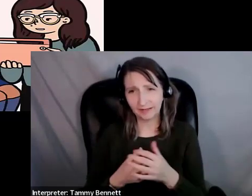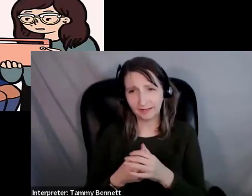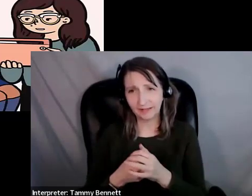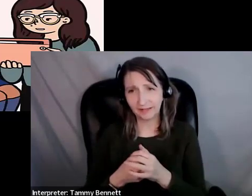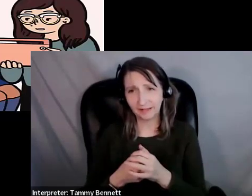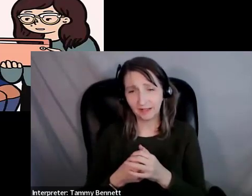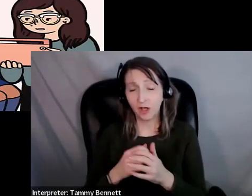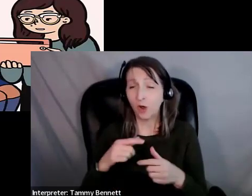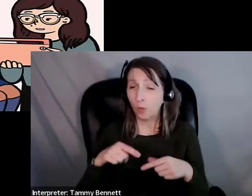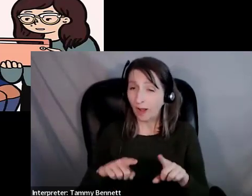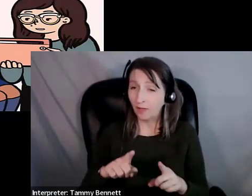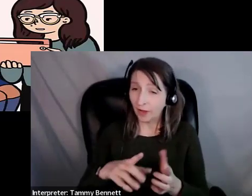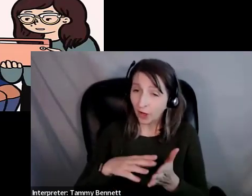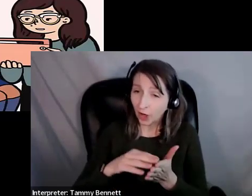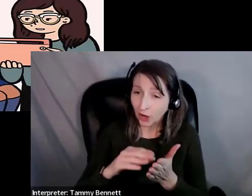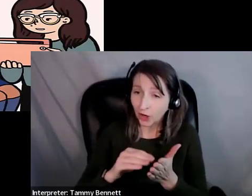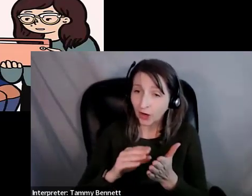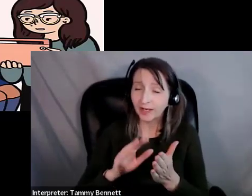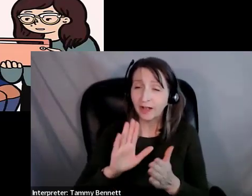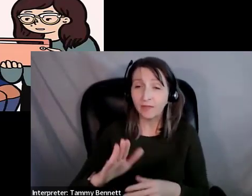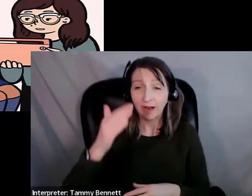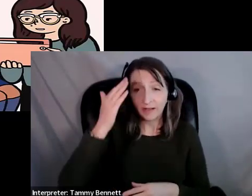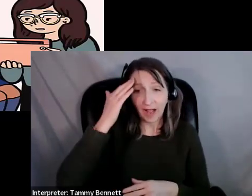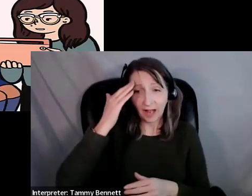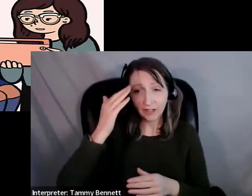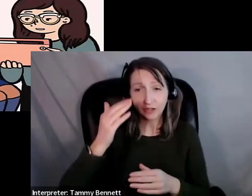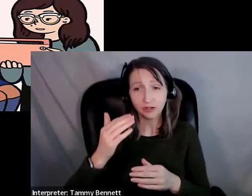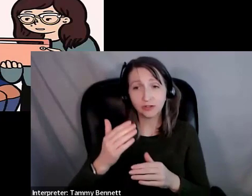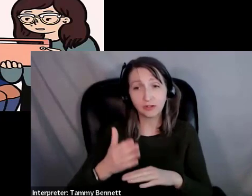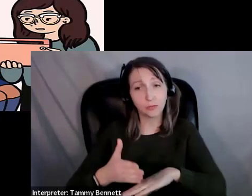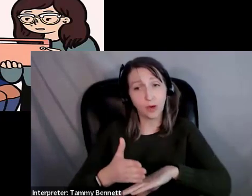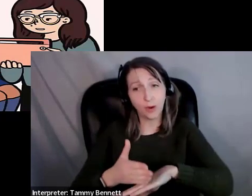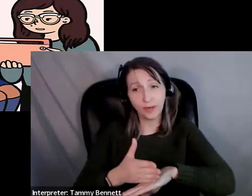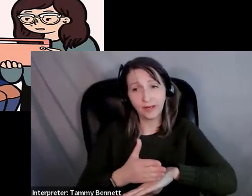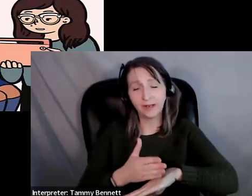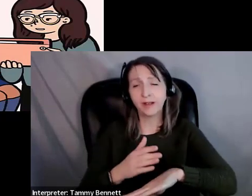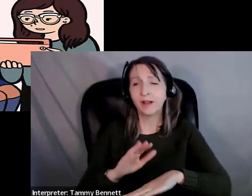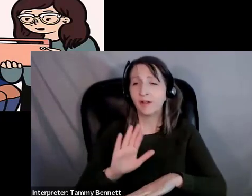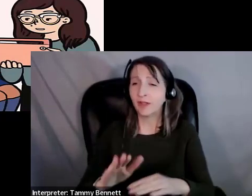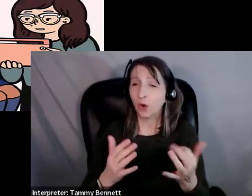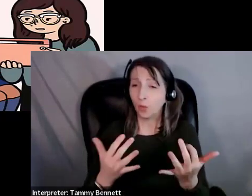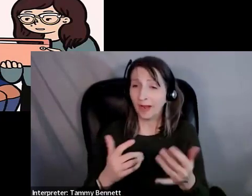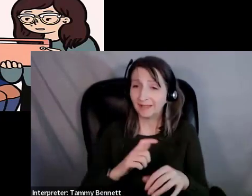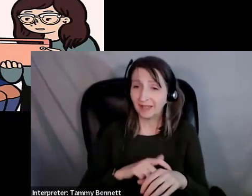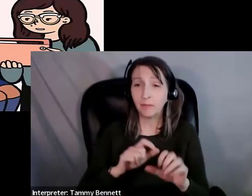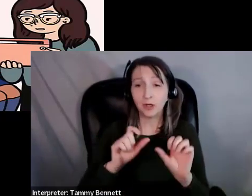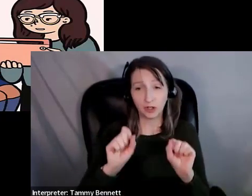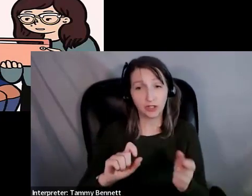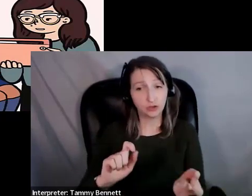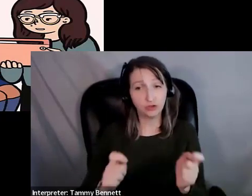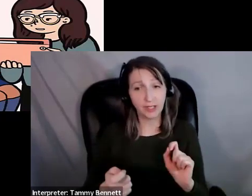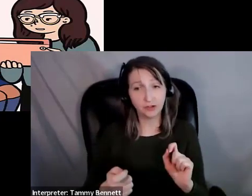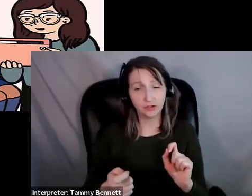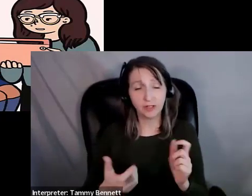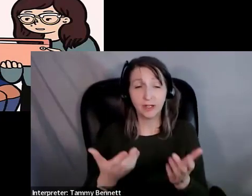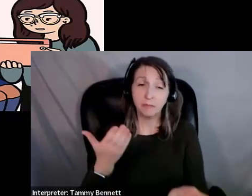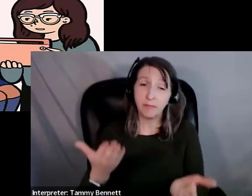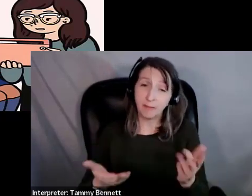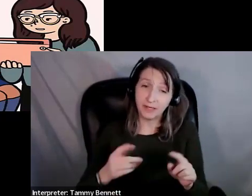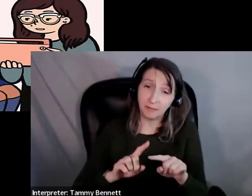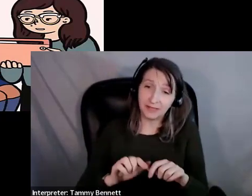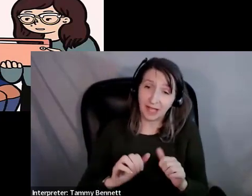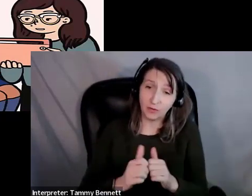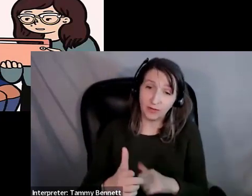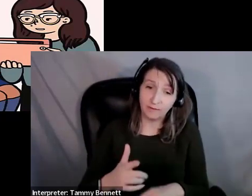device and with their signing skills and how everything is piecing together, that their wait time may change. It may, you know, depending how they're feeling or how,